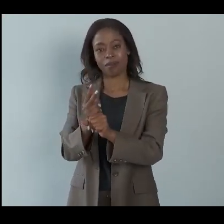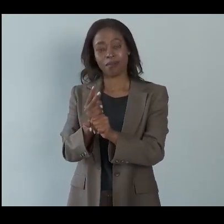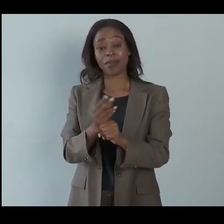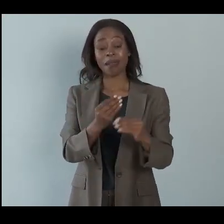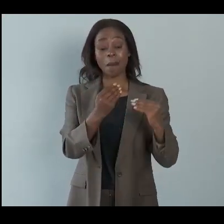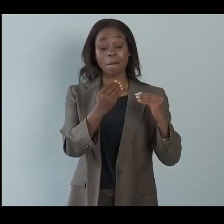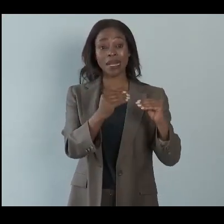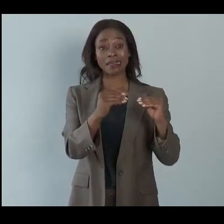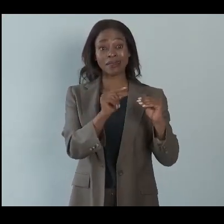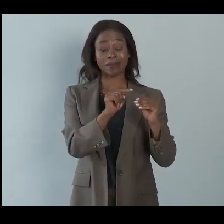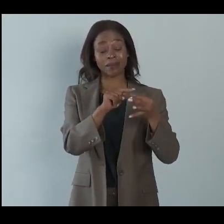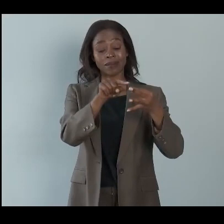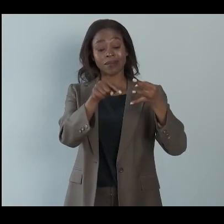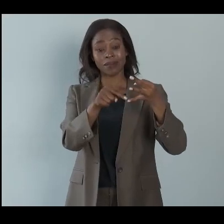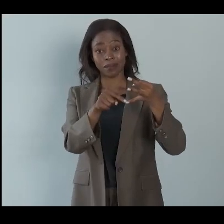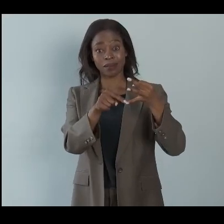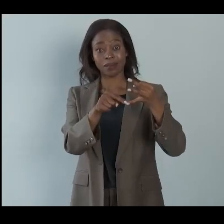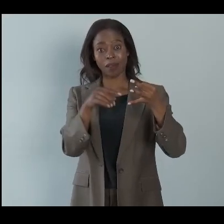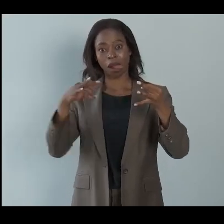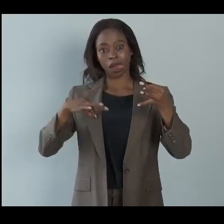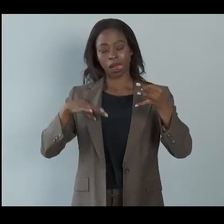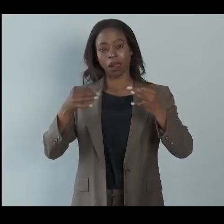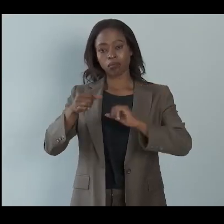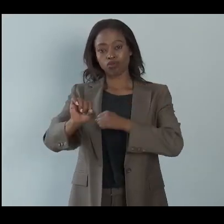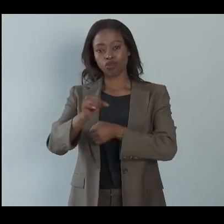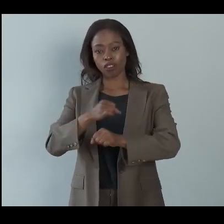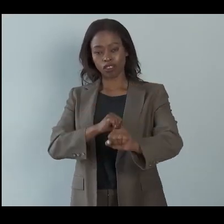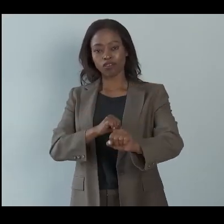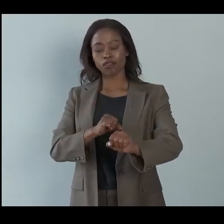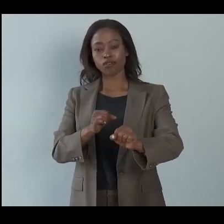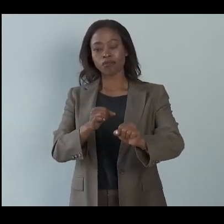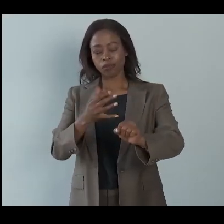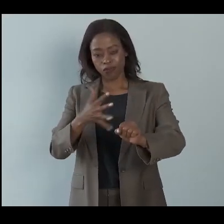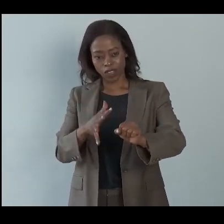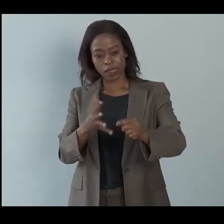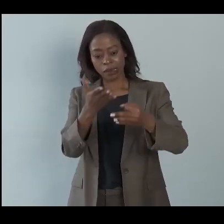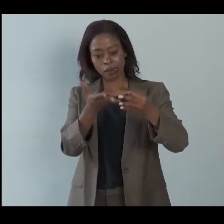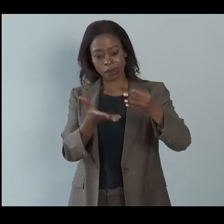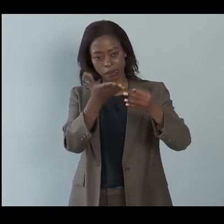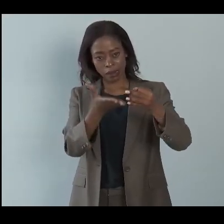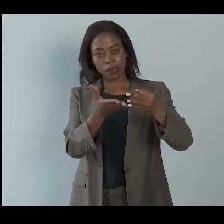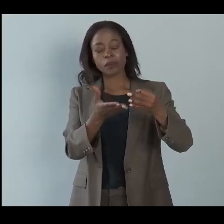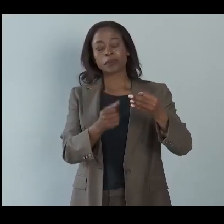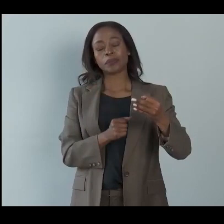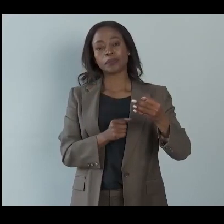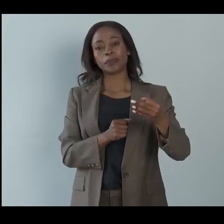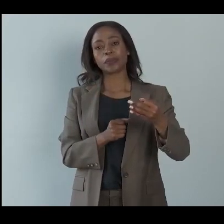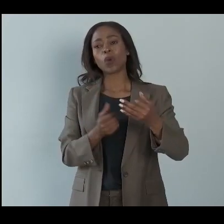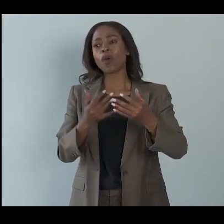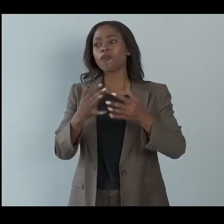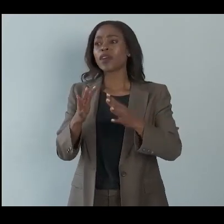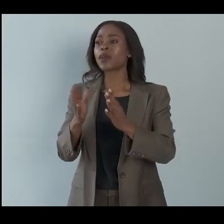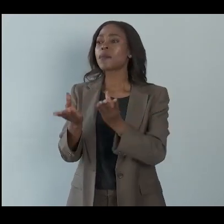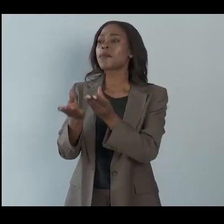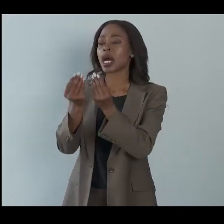delivered on all 3 areas of the profit improvement strategy that I communicated at our FY23 results. We signed the largest